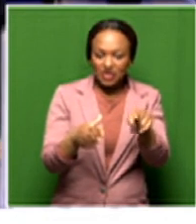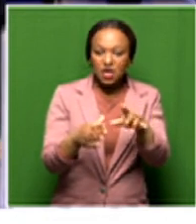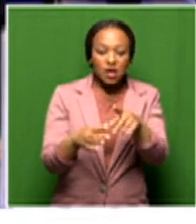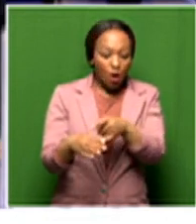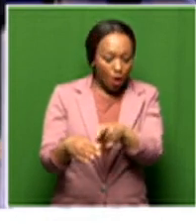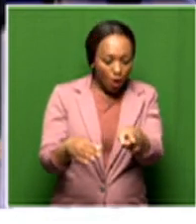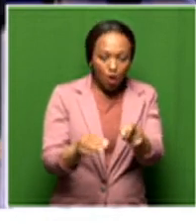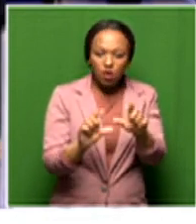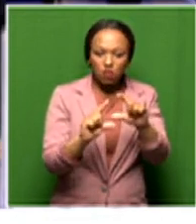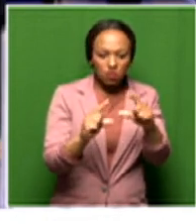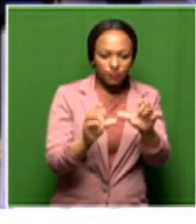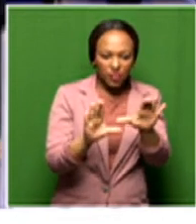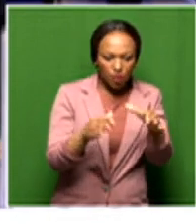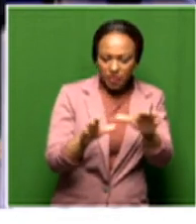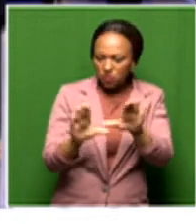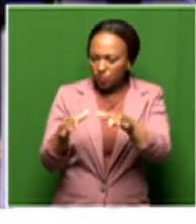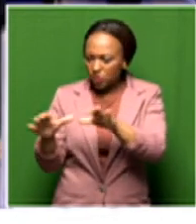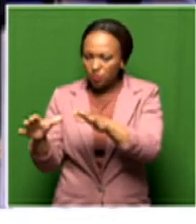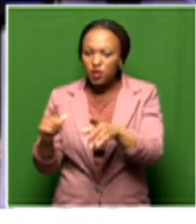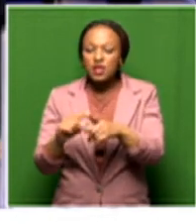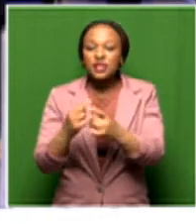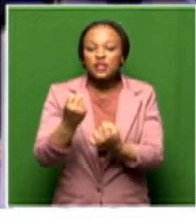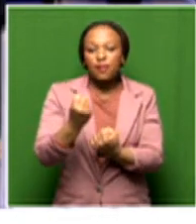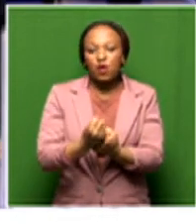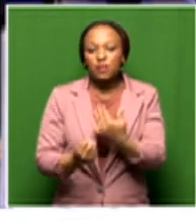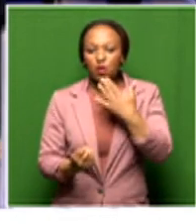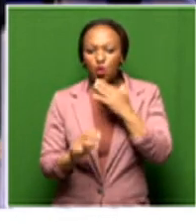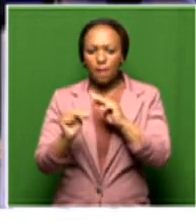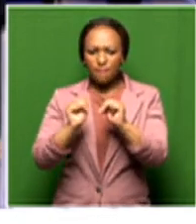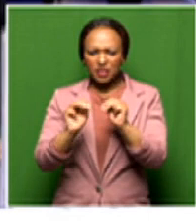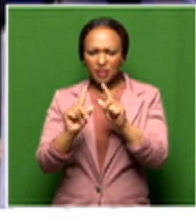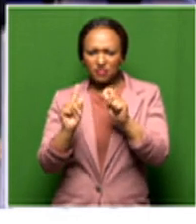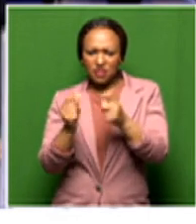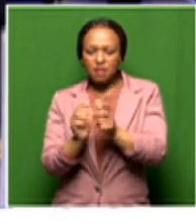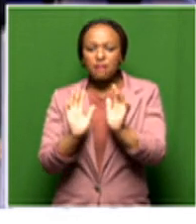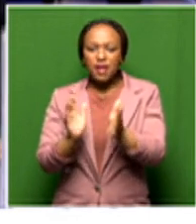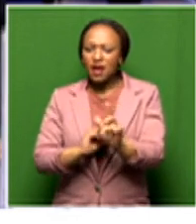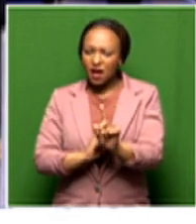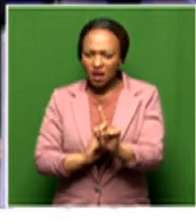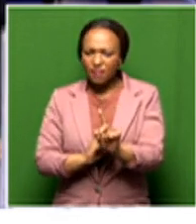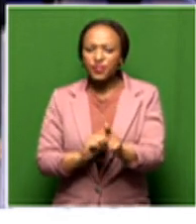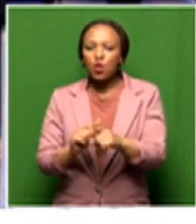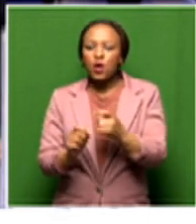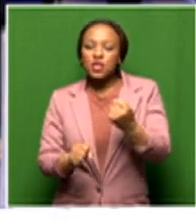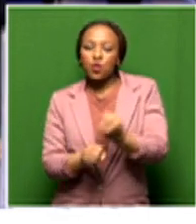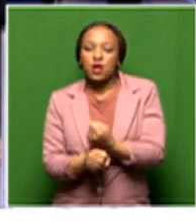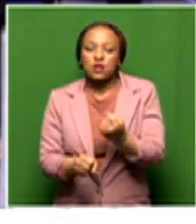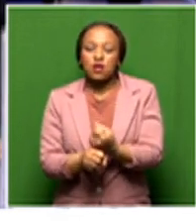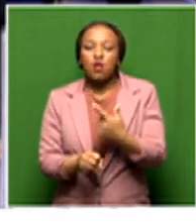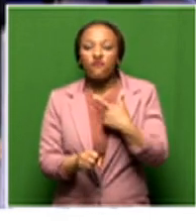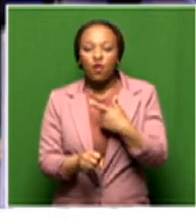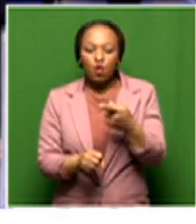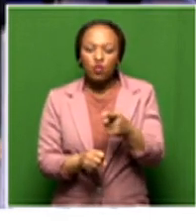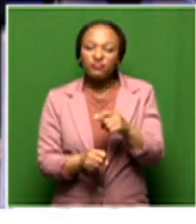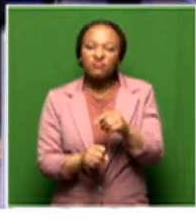supported by not only the management teams that effectively are working for the fund on a pro bono basis,